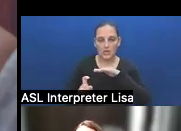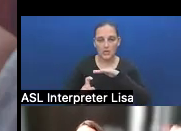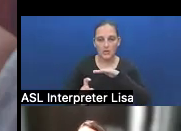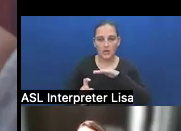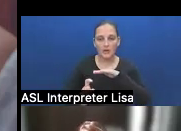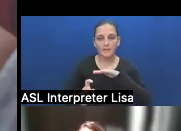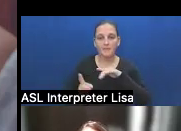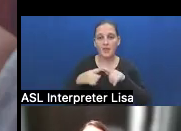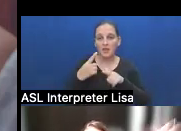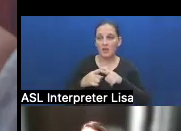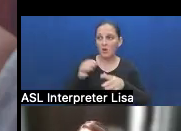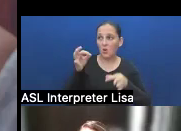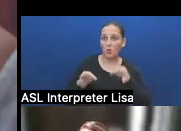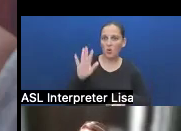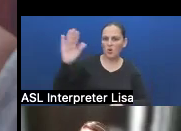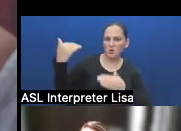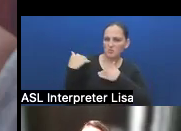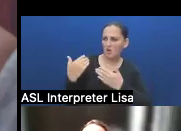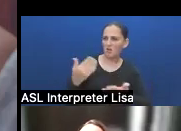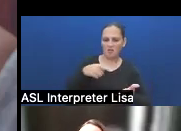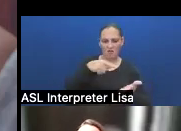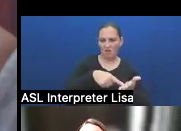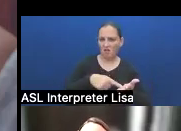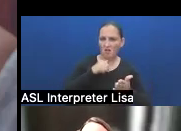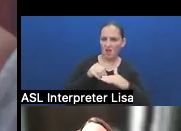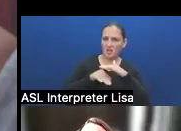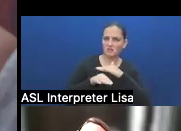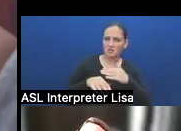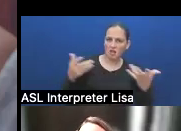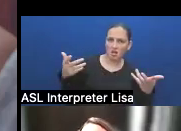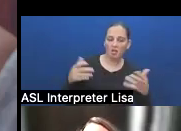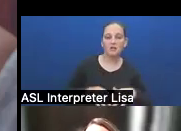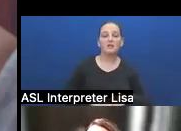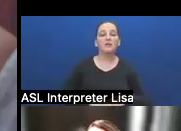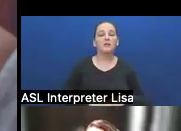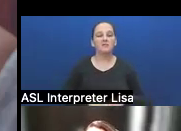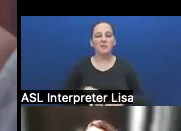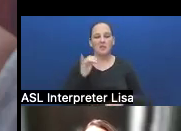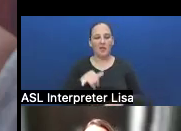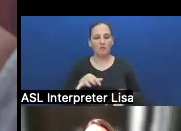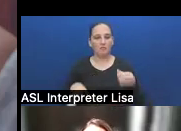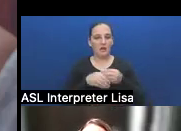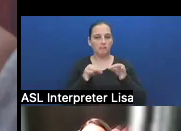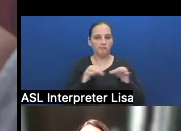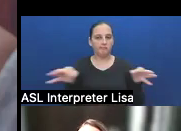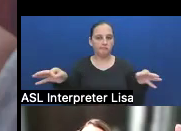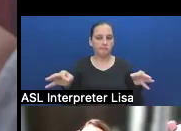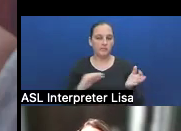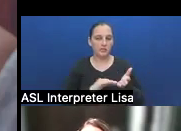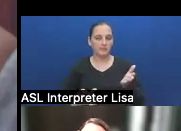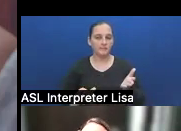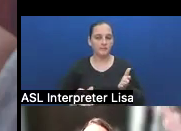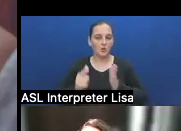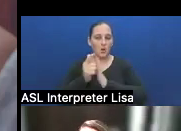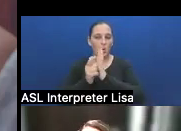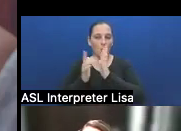And then holding the court responsible when it's inaccessible. And how do you do that? So that's what this exemption's about. It's like a lawyer's